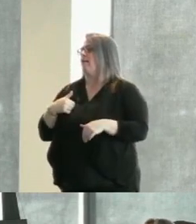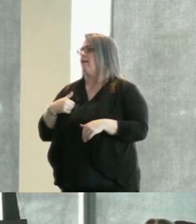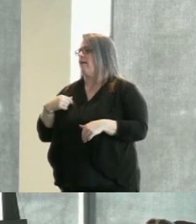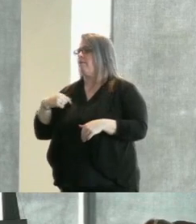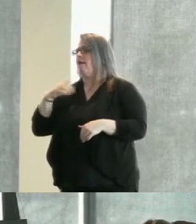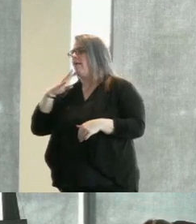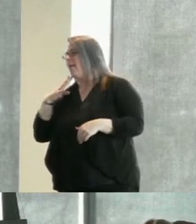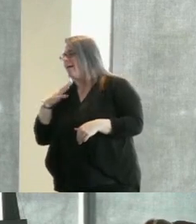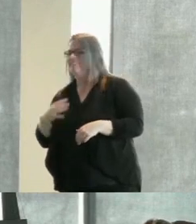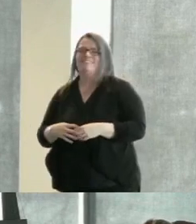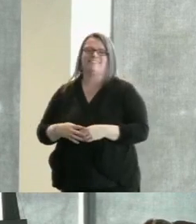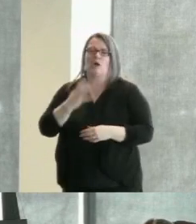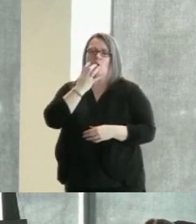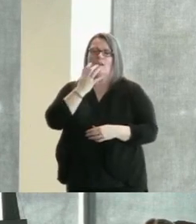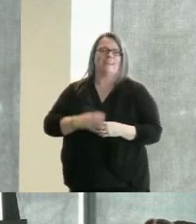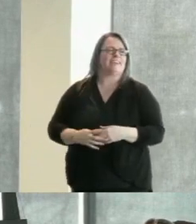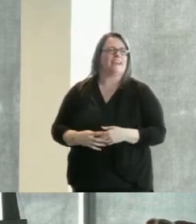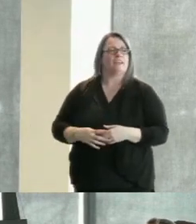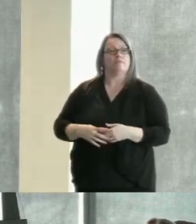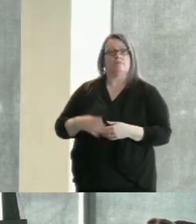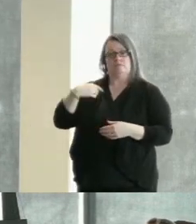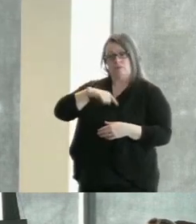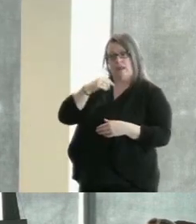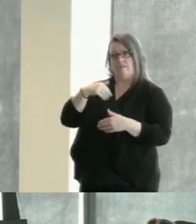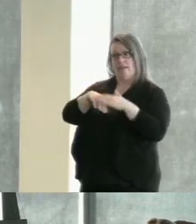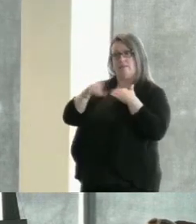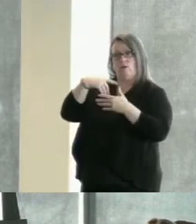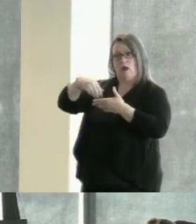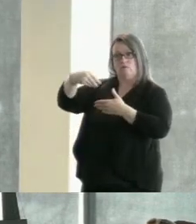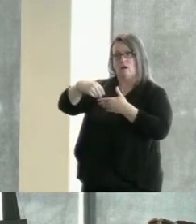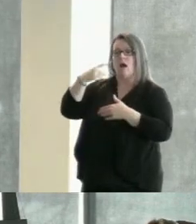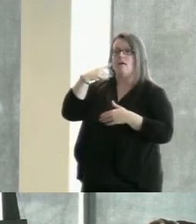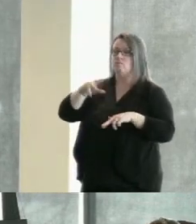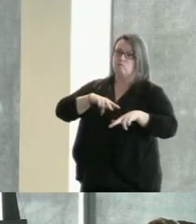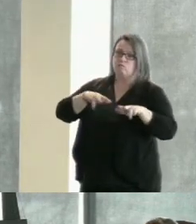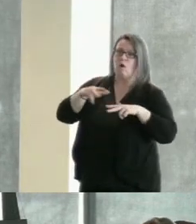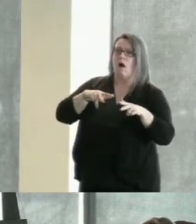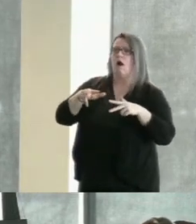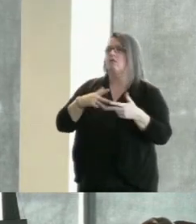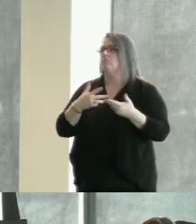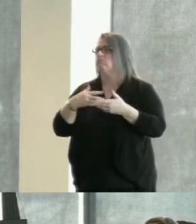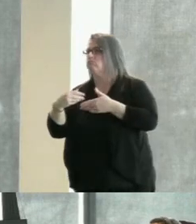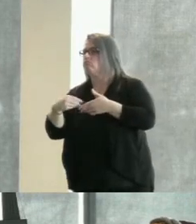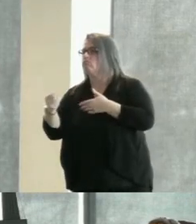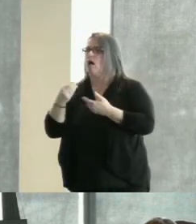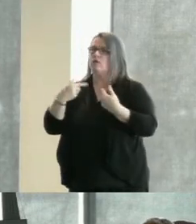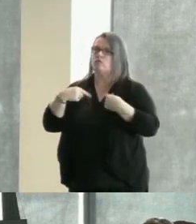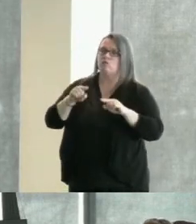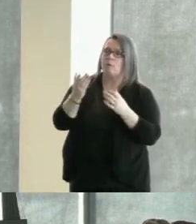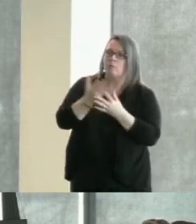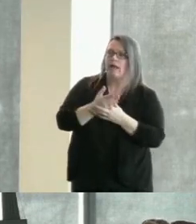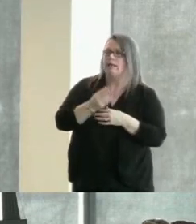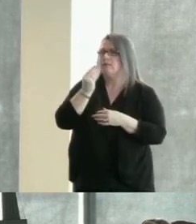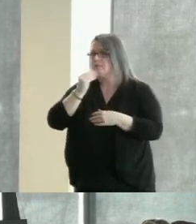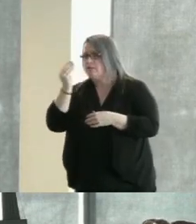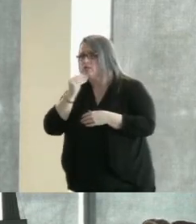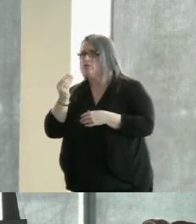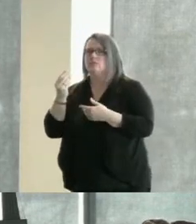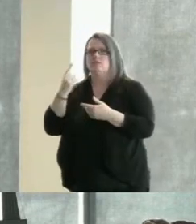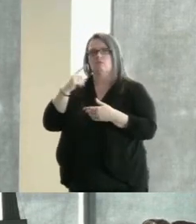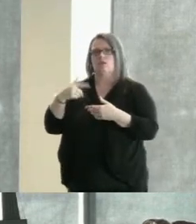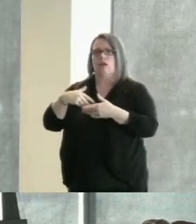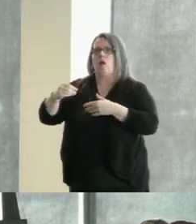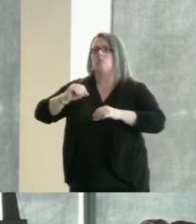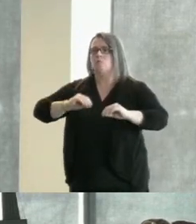Did we have access to the outdoors to allow people to walk their service dogs during meals and health breaks, or to get out